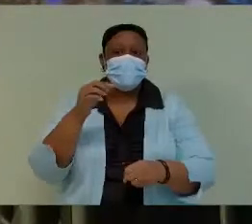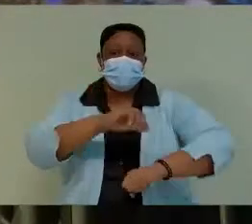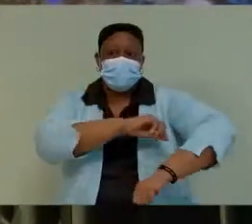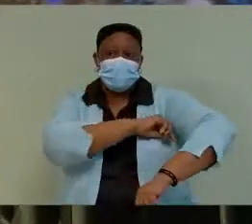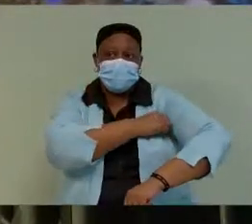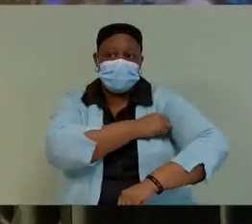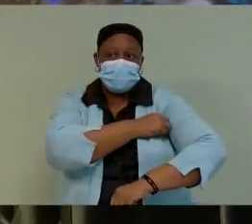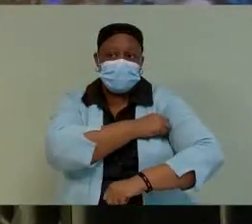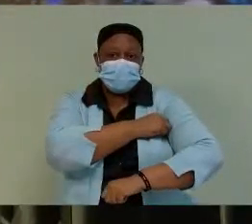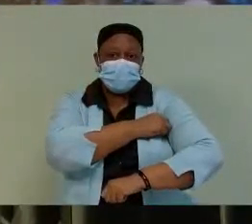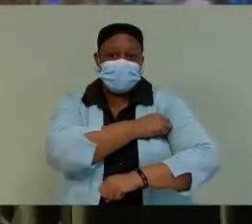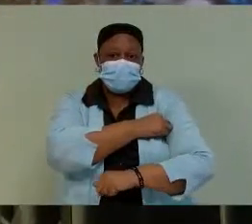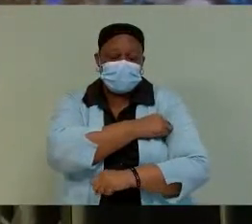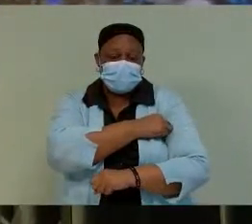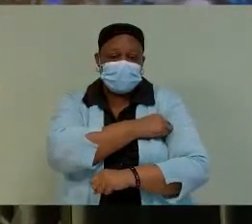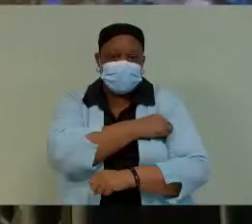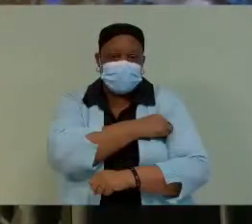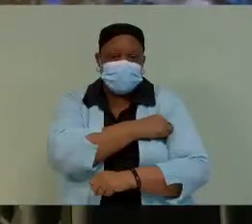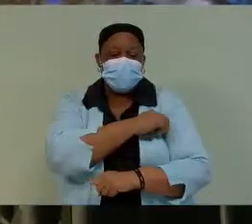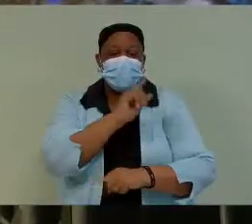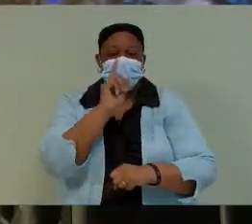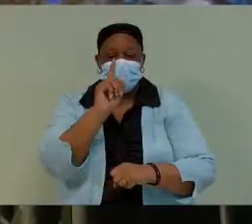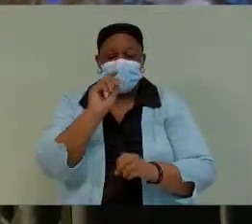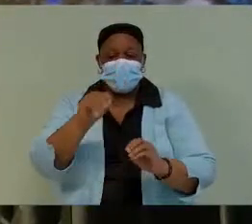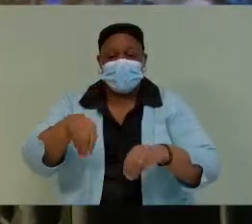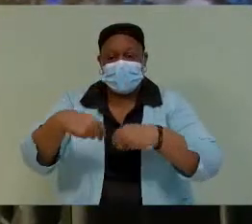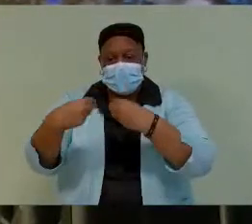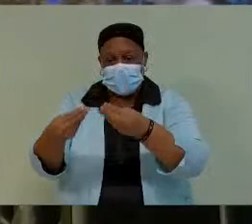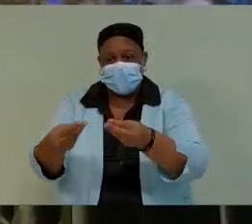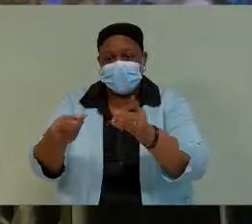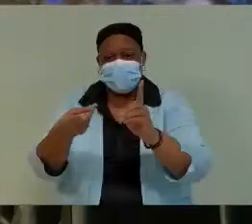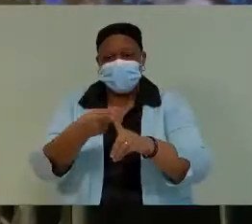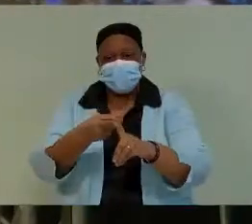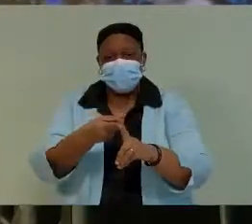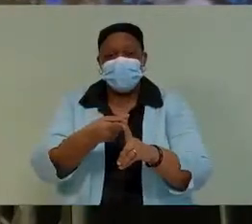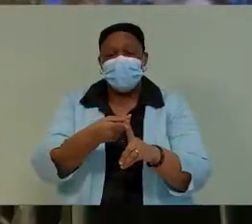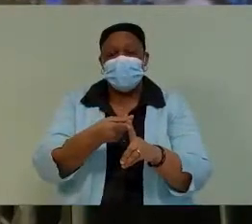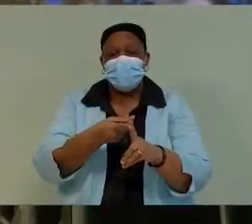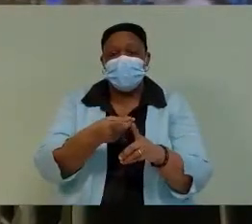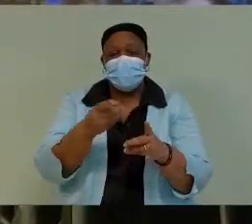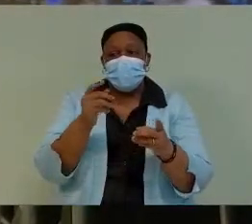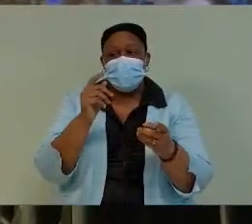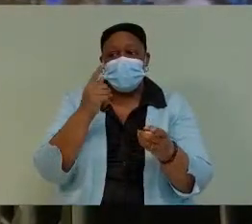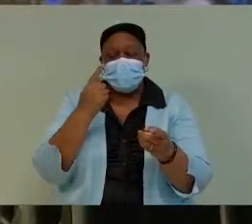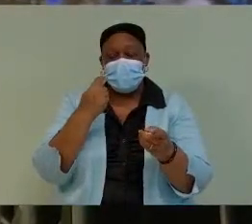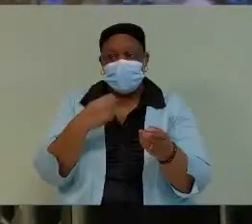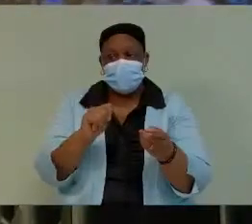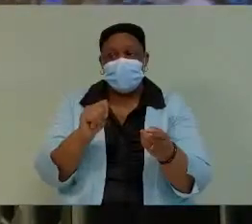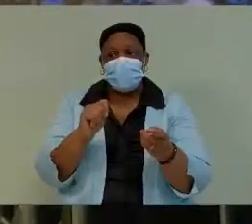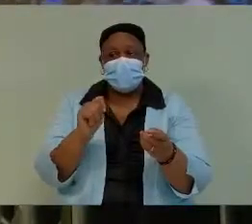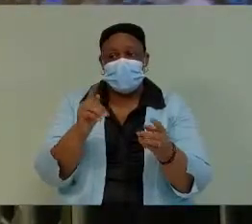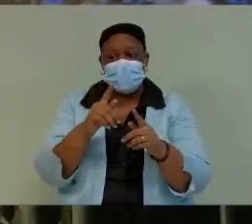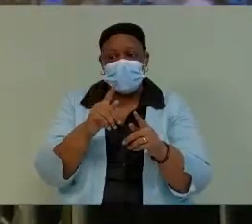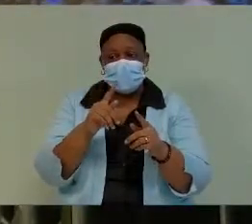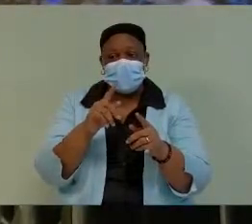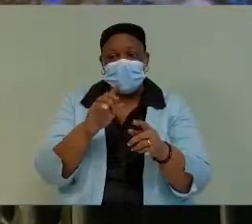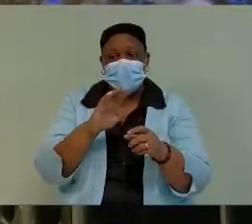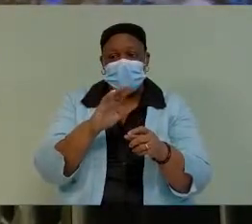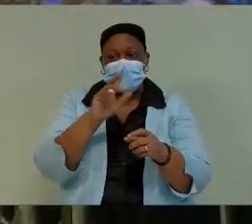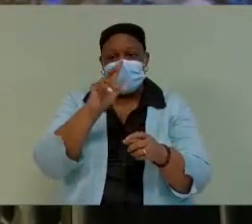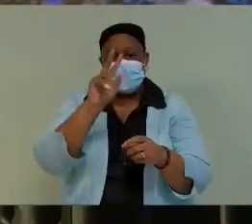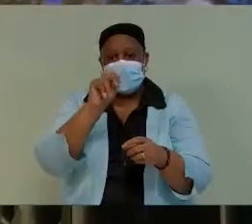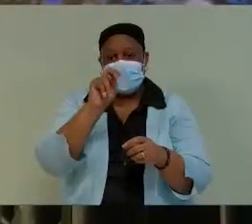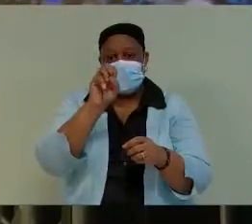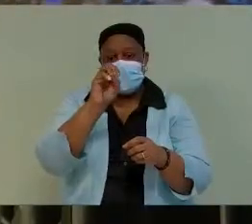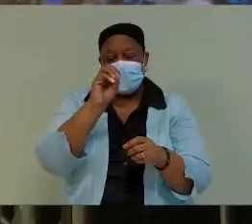LX26E, thermoflash. We are going to invite at this time the CMO, Dr. Hazel